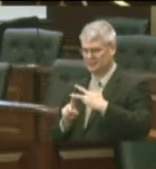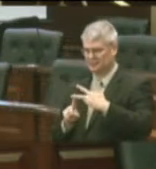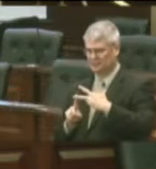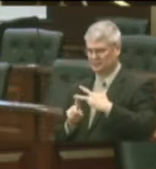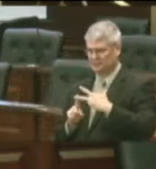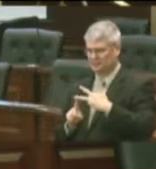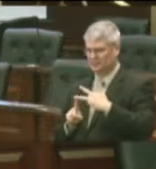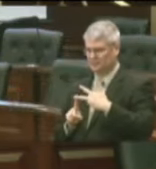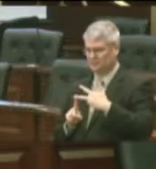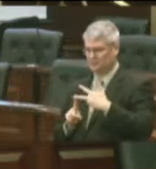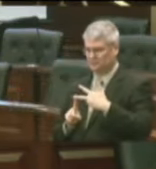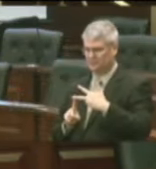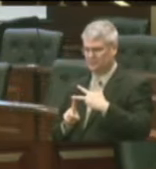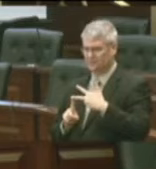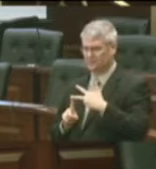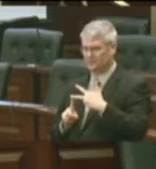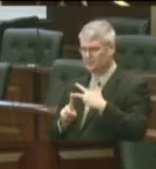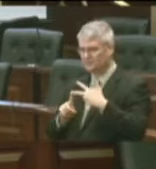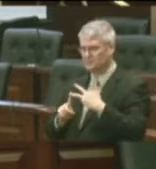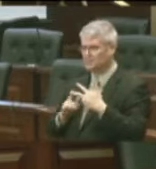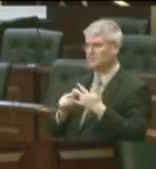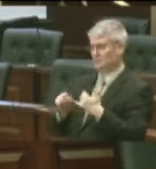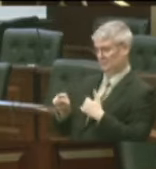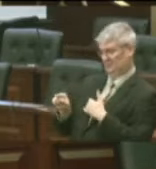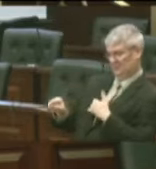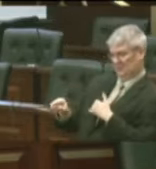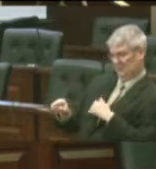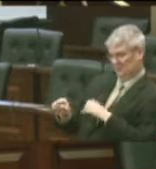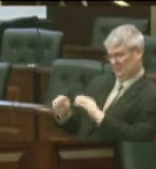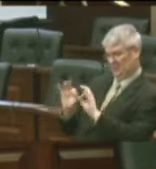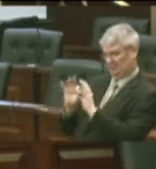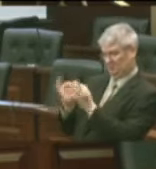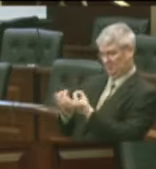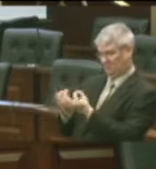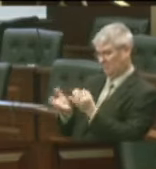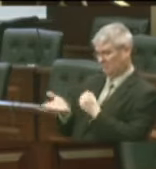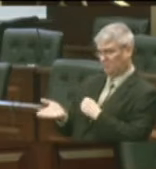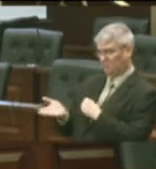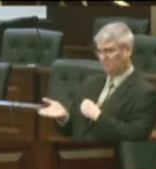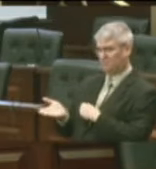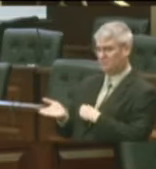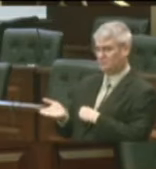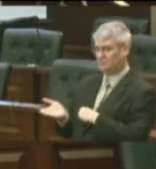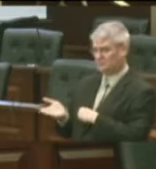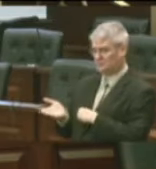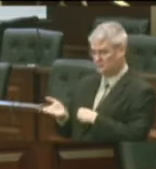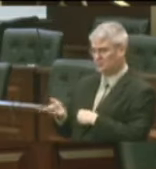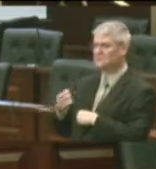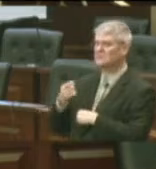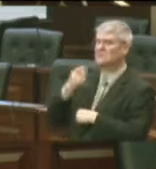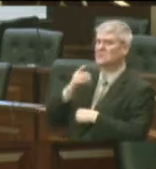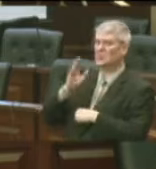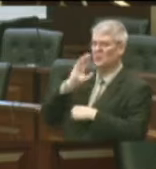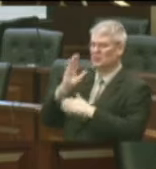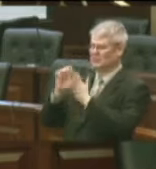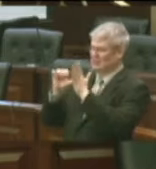that for families, this is a way to encourage and to emphasize the engagement that parents have right